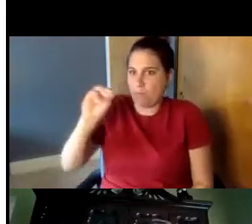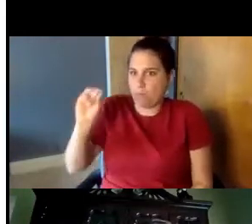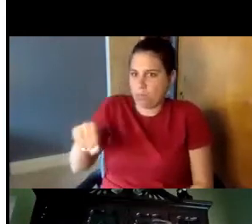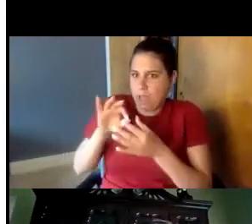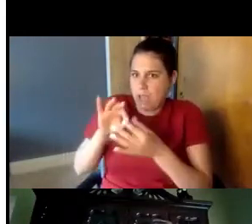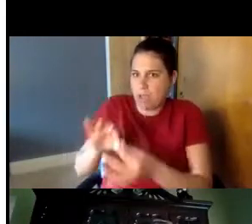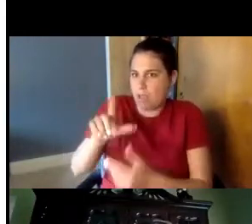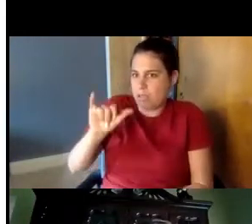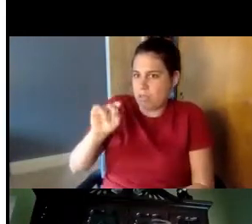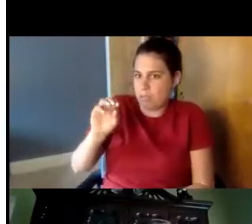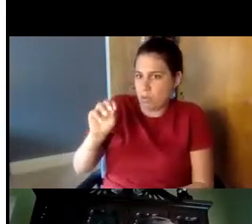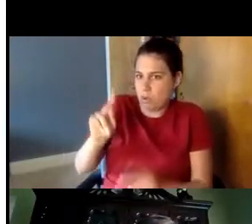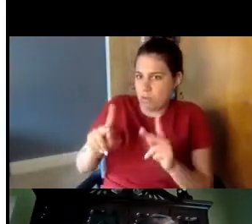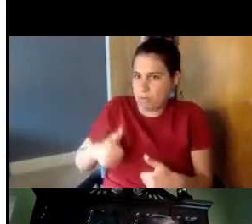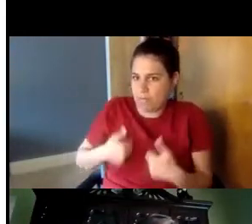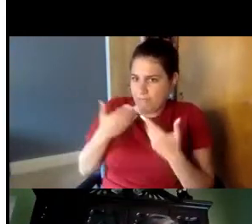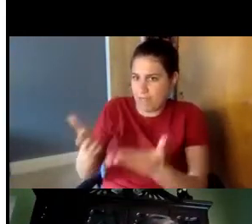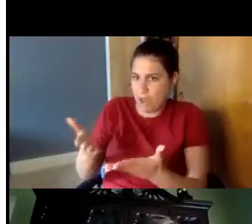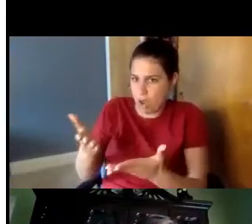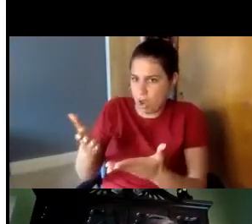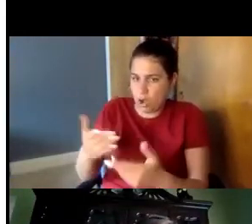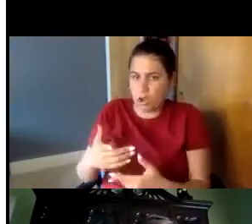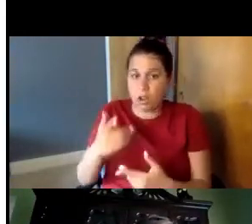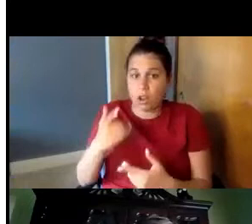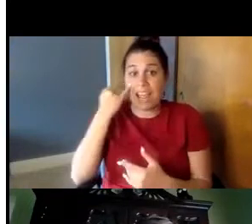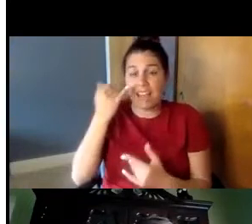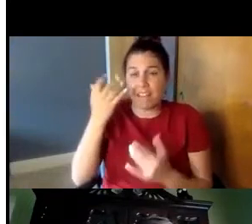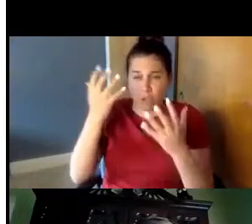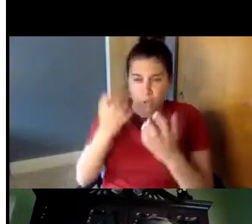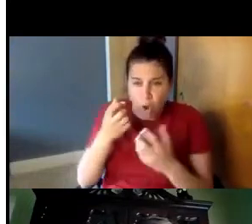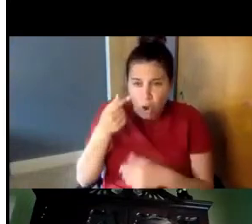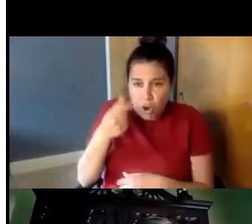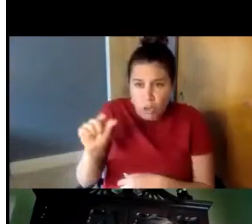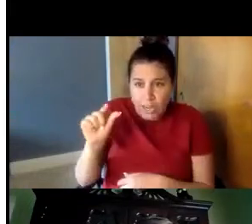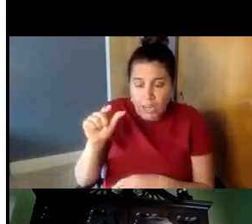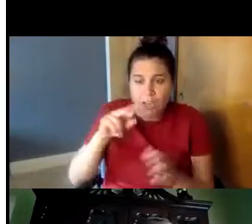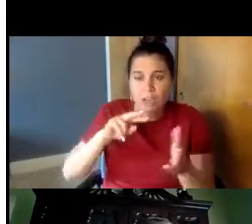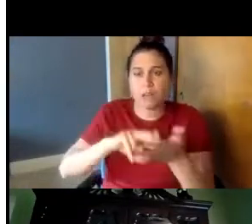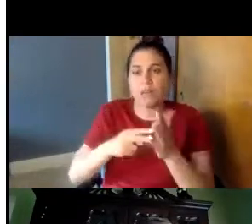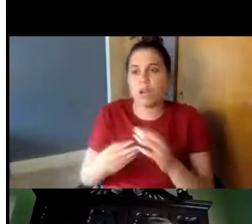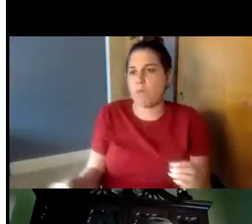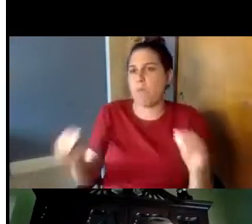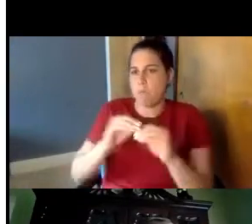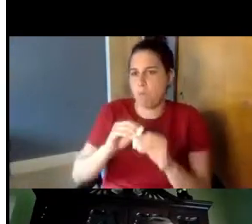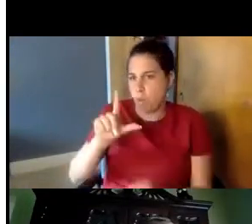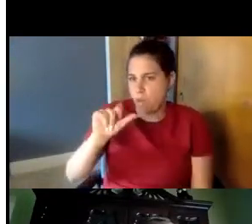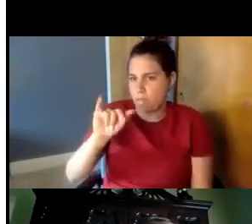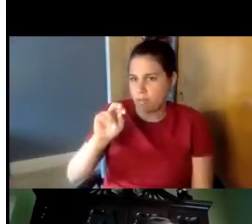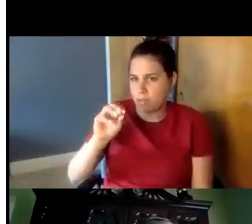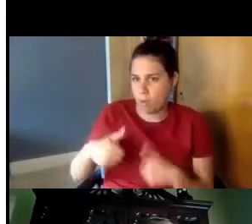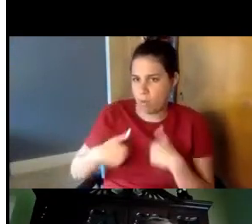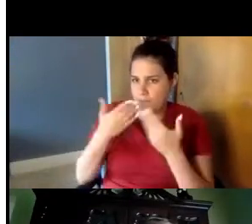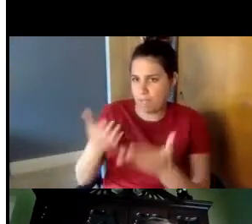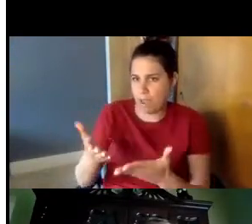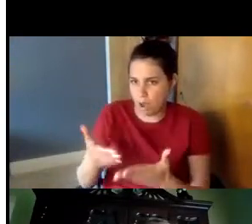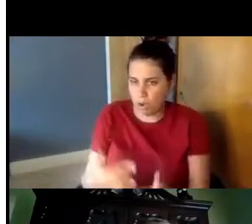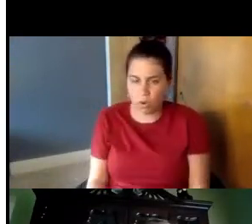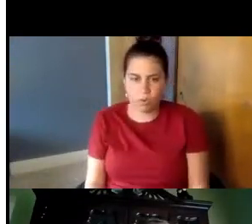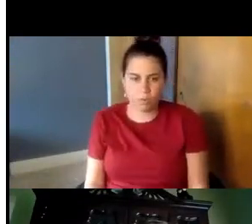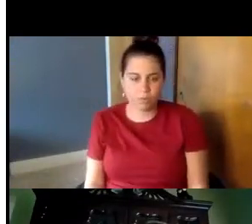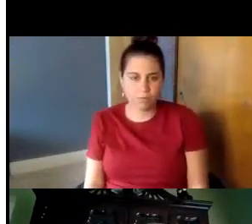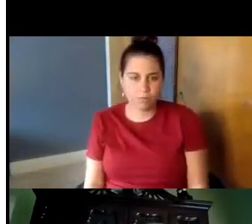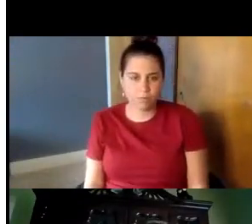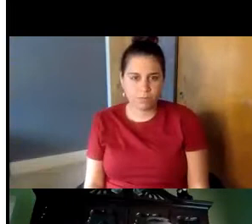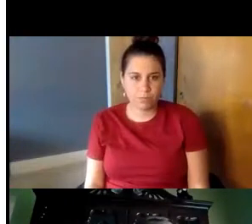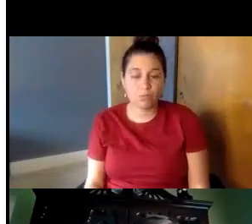So let me stop that. So the darker the green color of the zip code, the more Latino residents live in that area. The